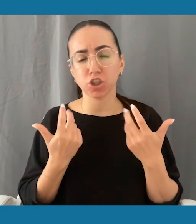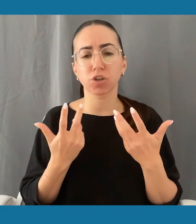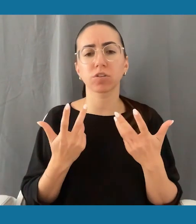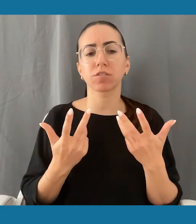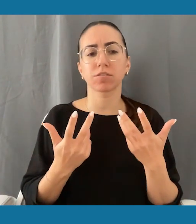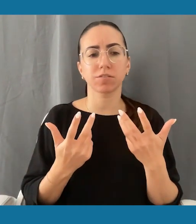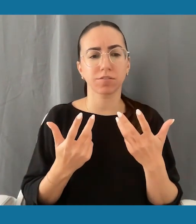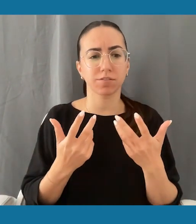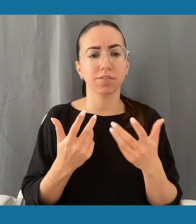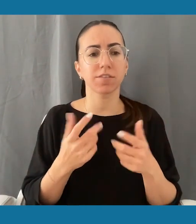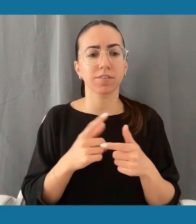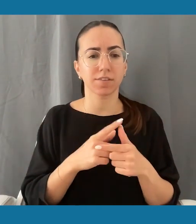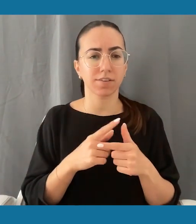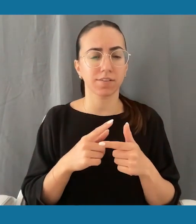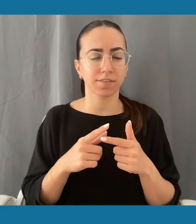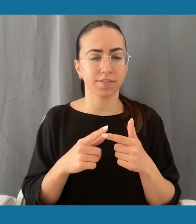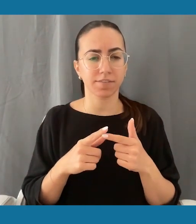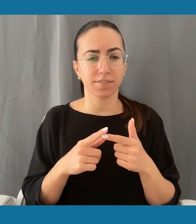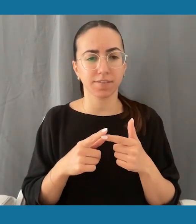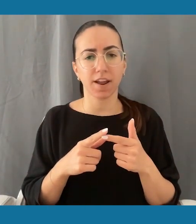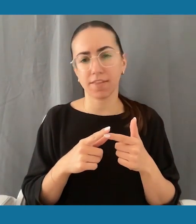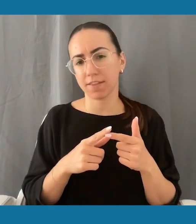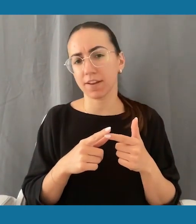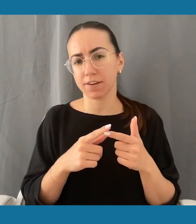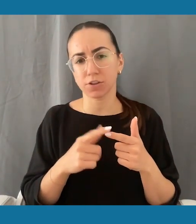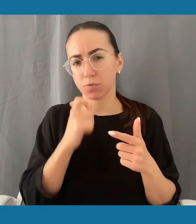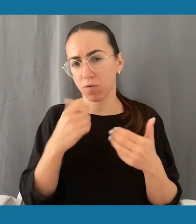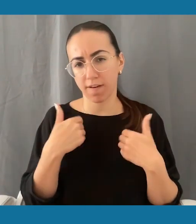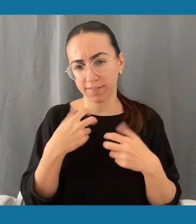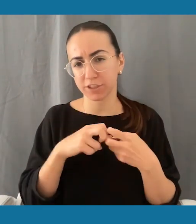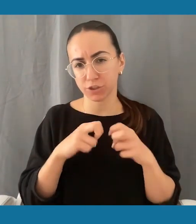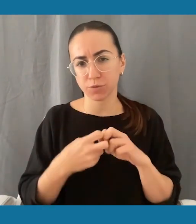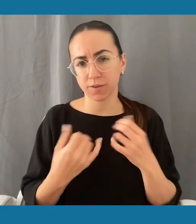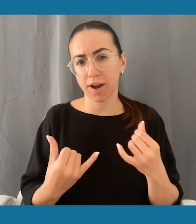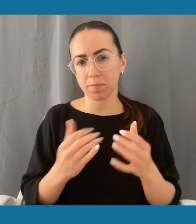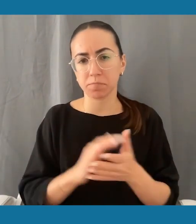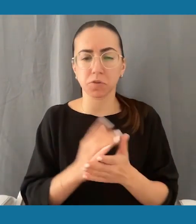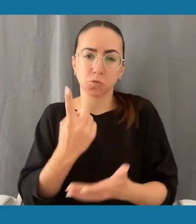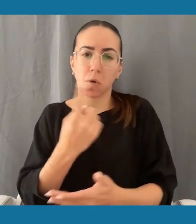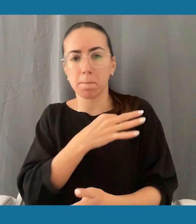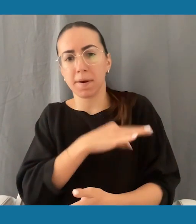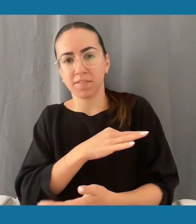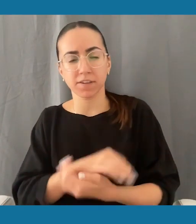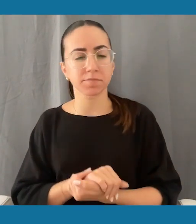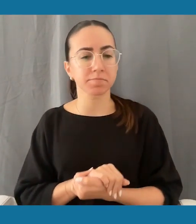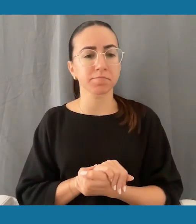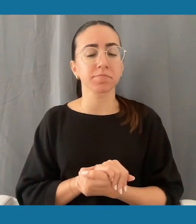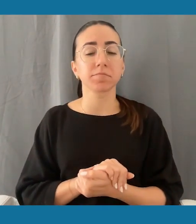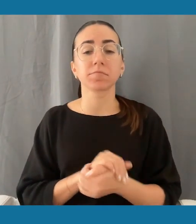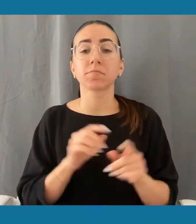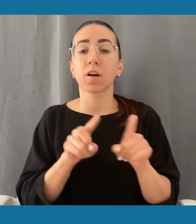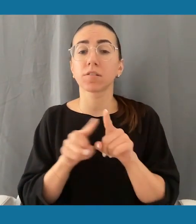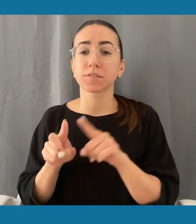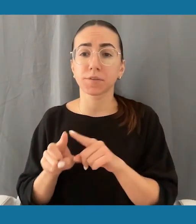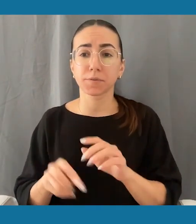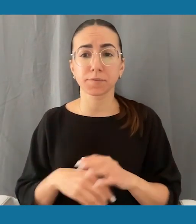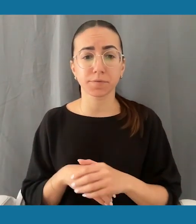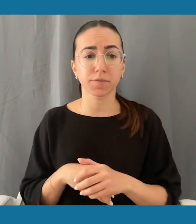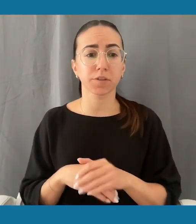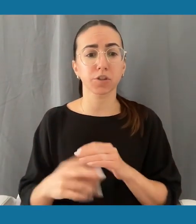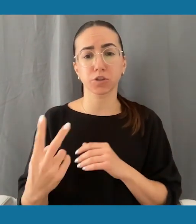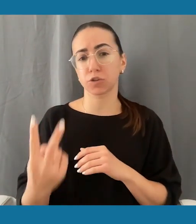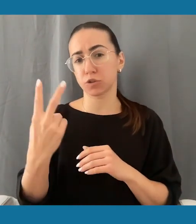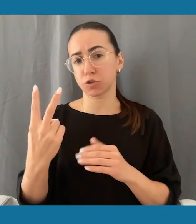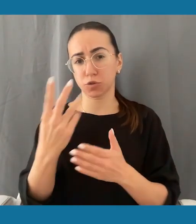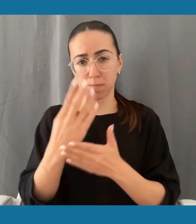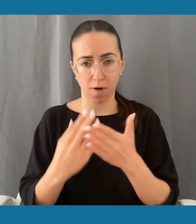you clothing or food. So that is a positive benefit. In addition, you should know that there are two component